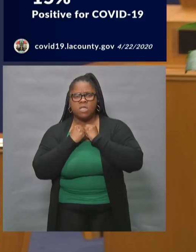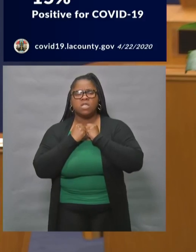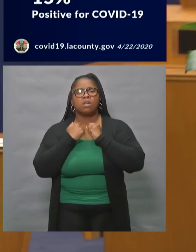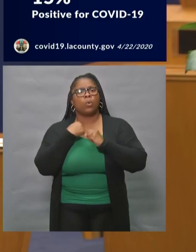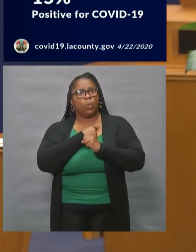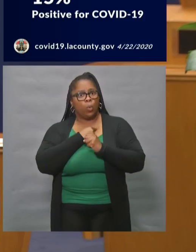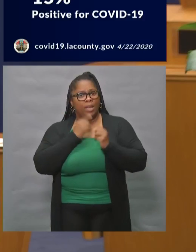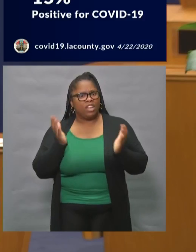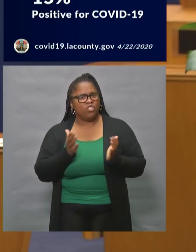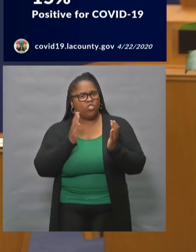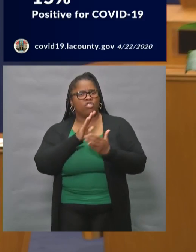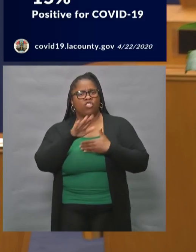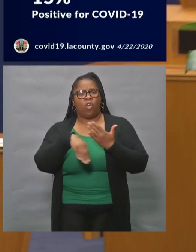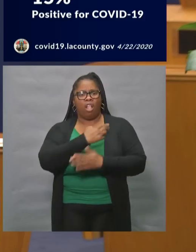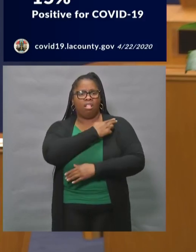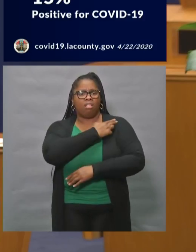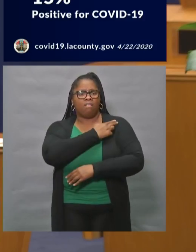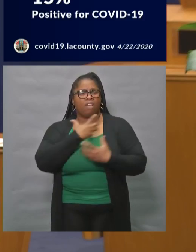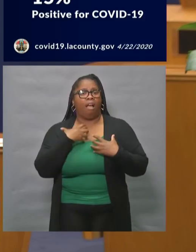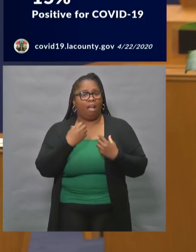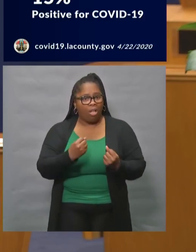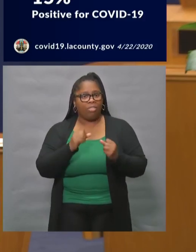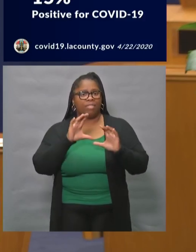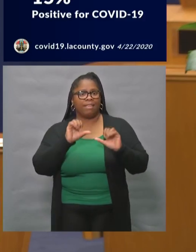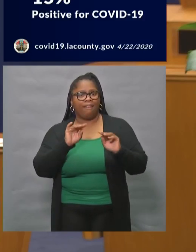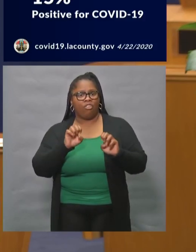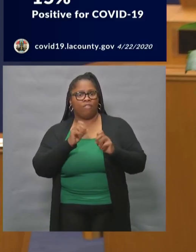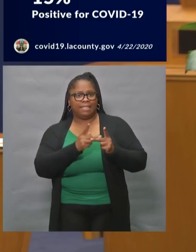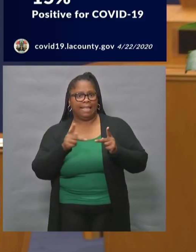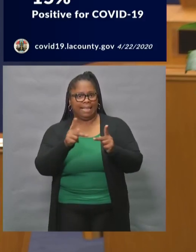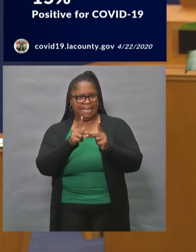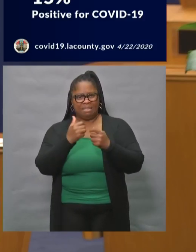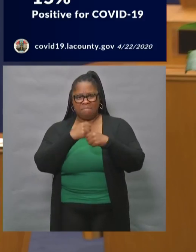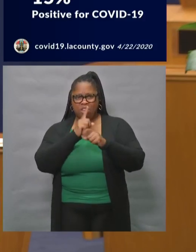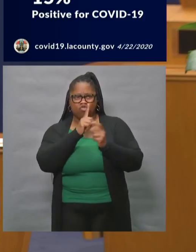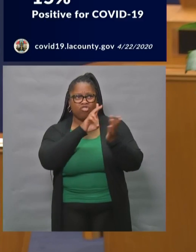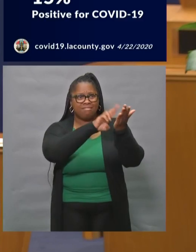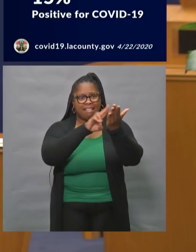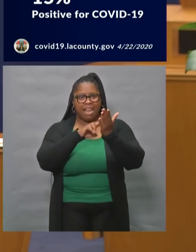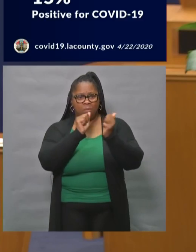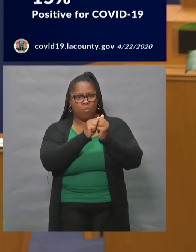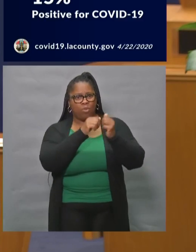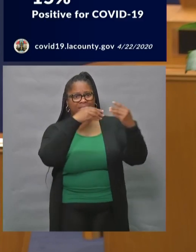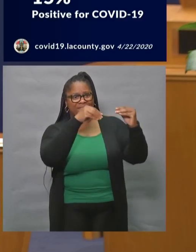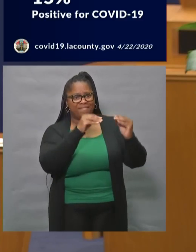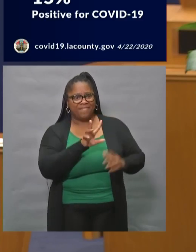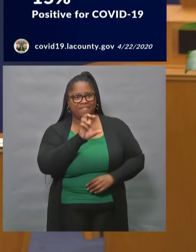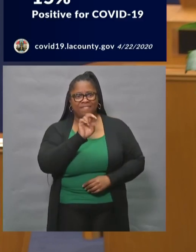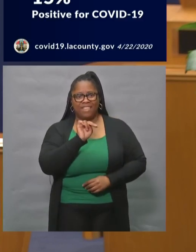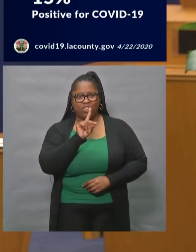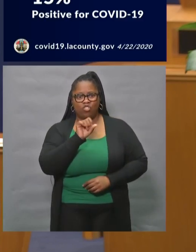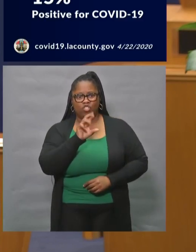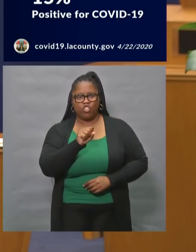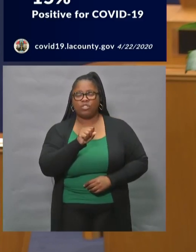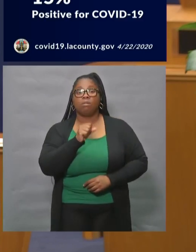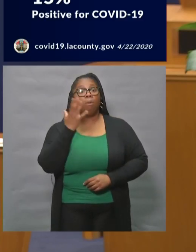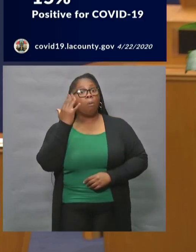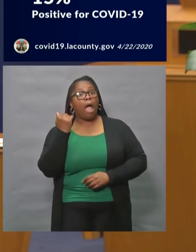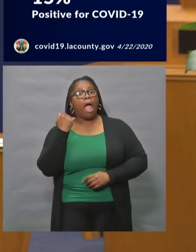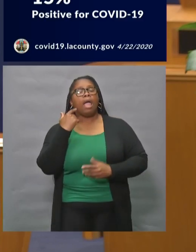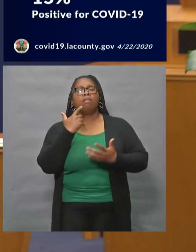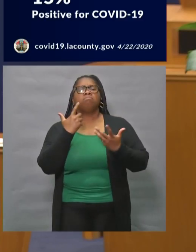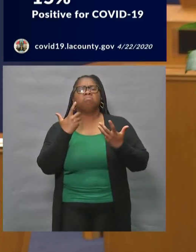healthcare facilities to work with us to make sure that they have contracts with vendors to prevent us from running out